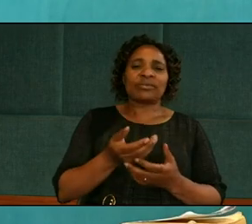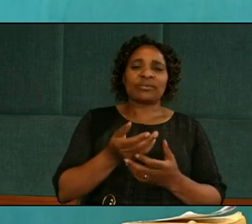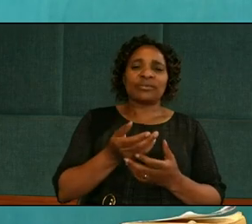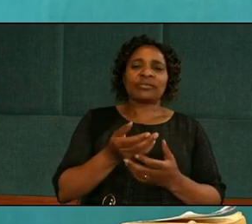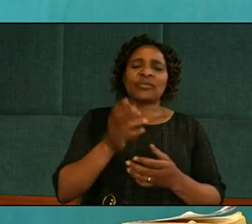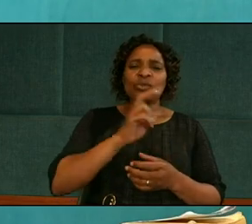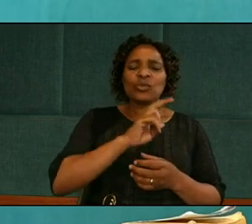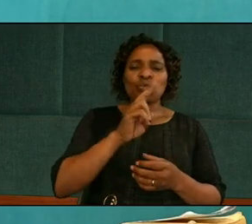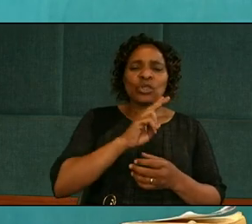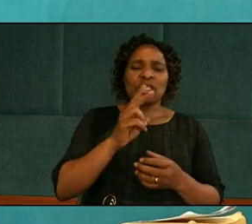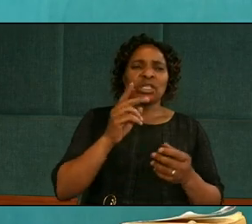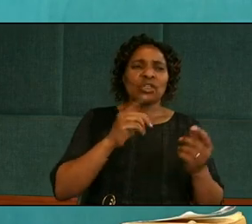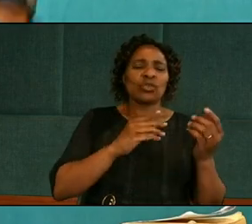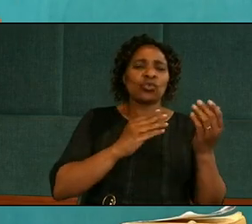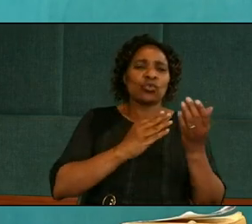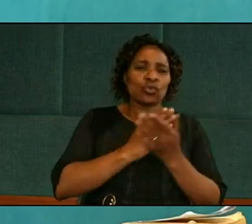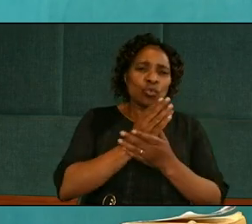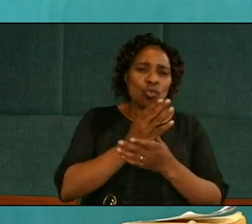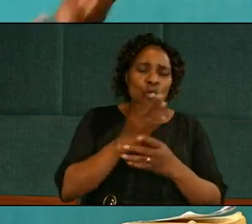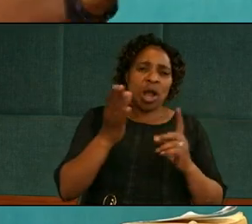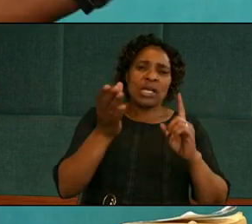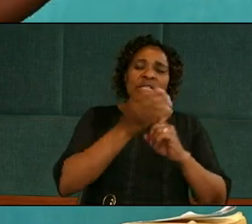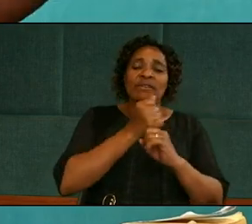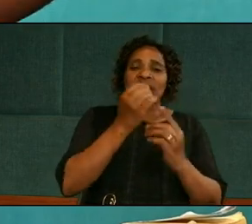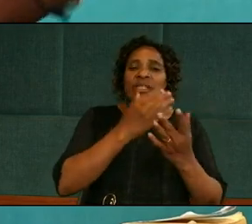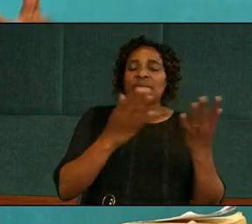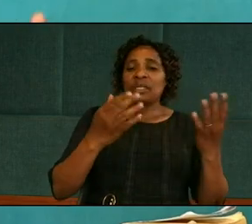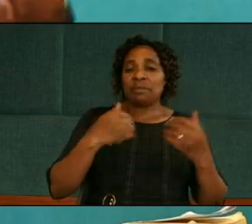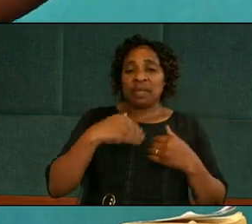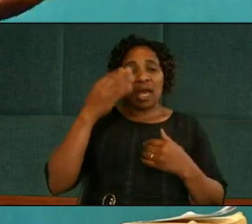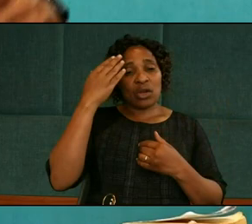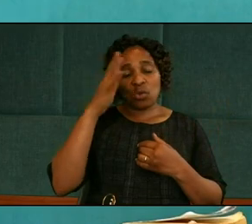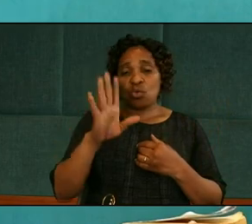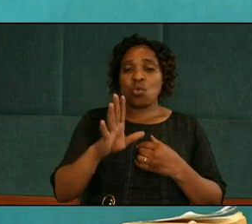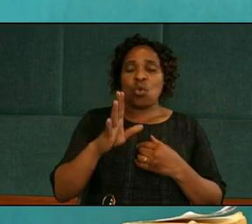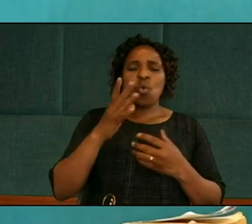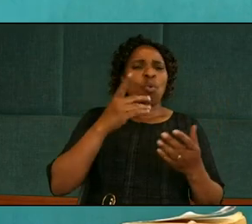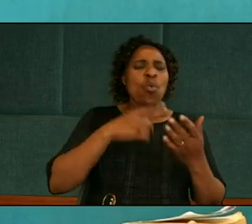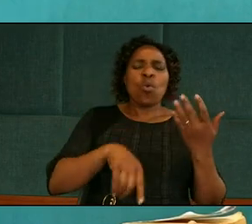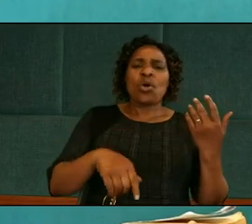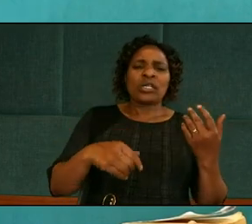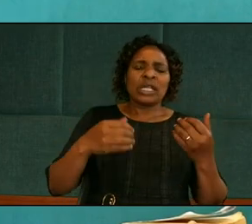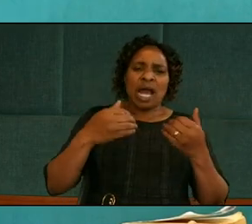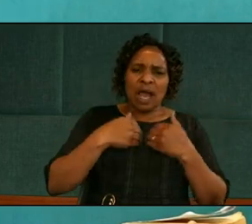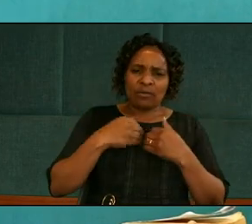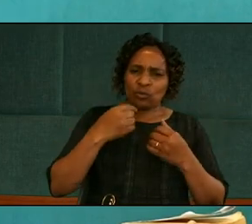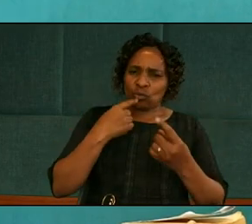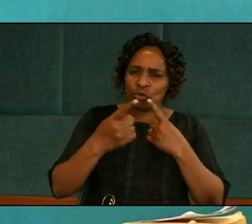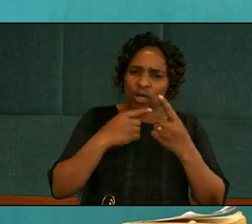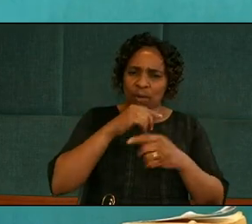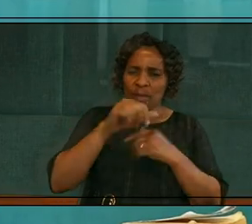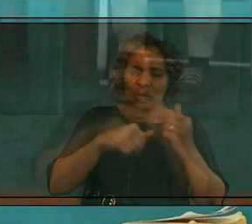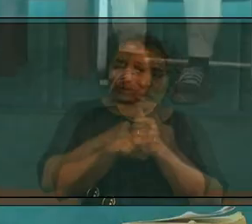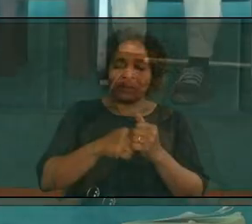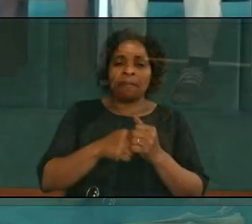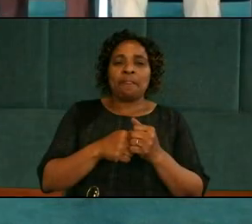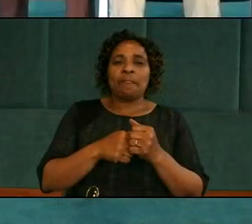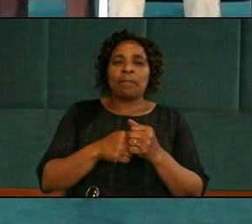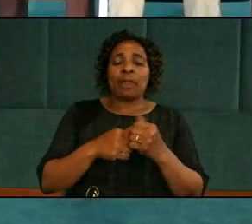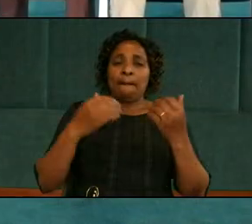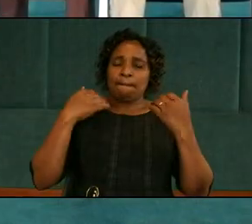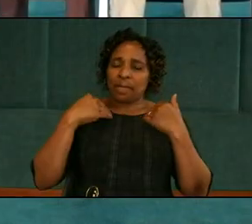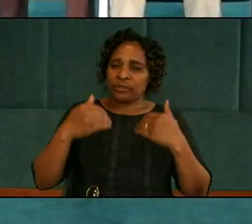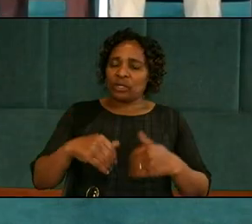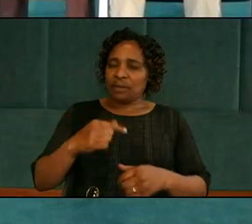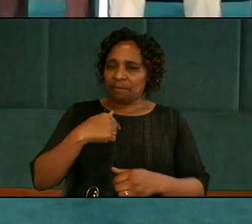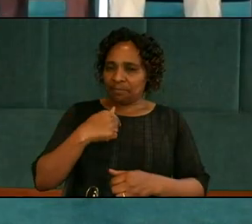You're looking toward attaining something. So I don't know, Zeka, what does she have to say? Personally,